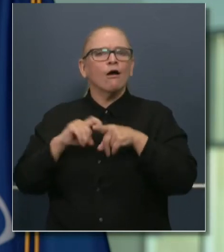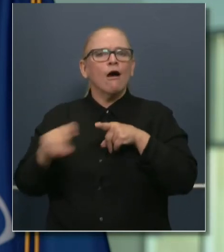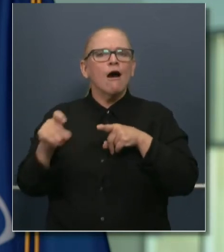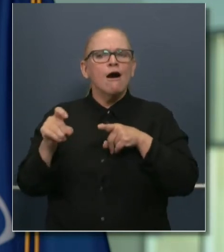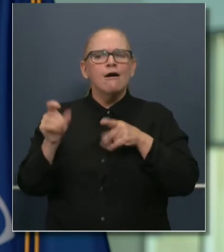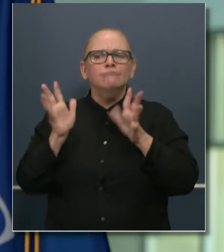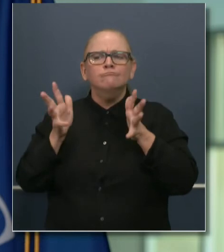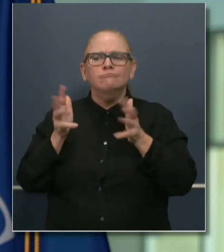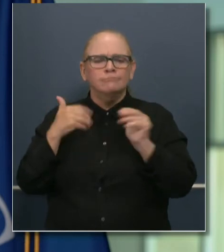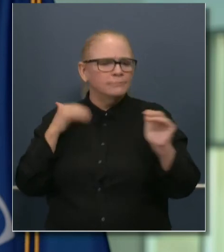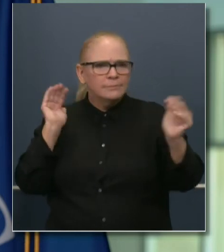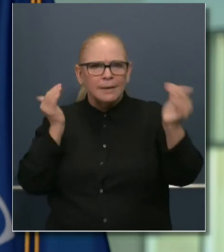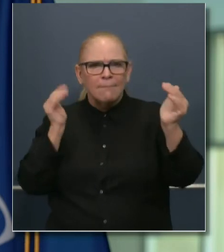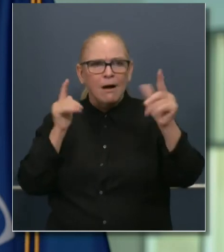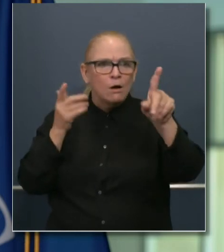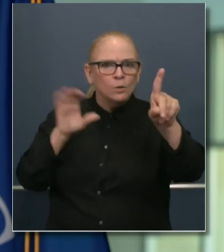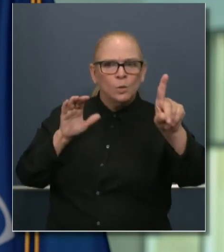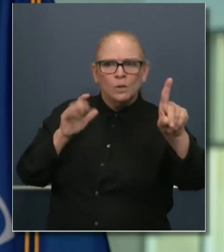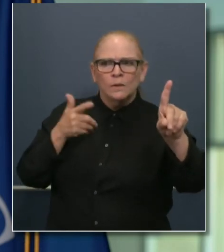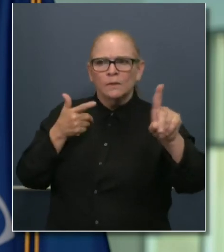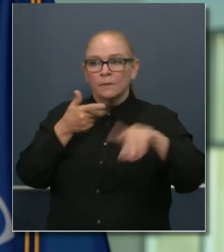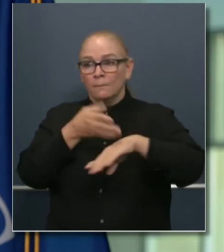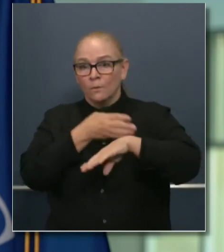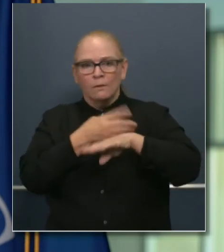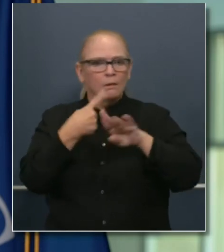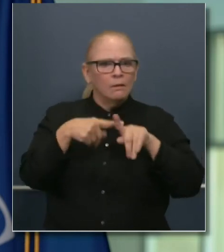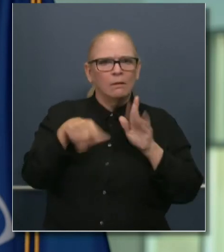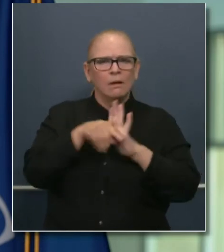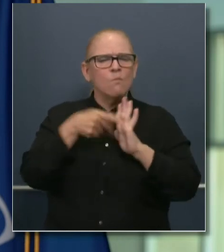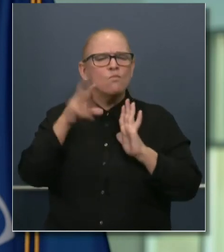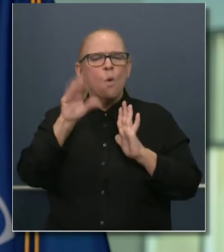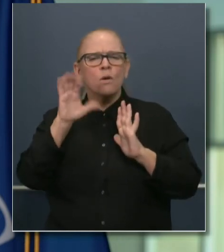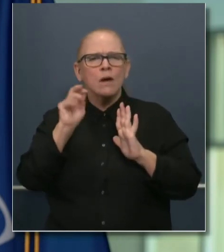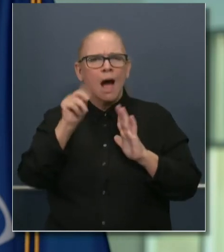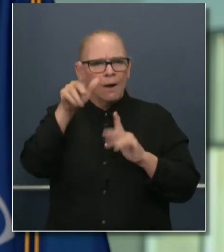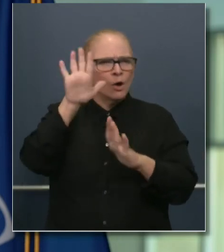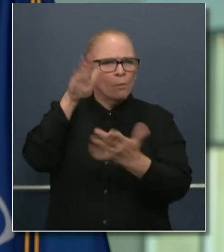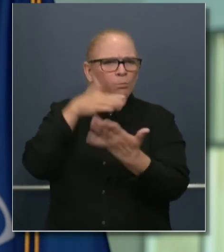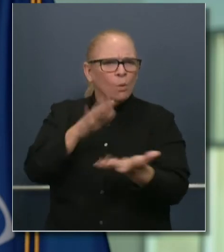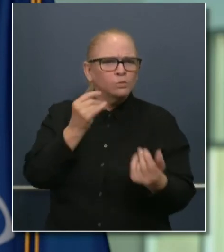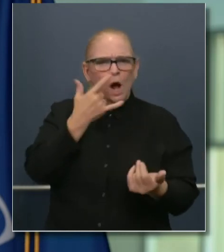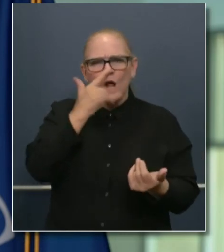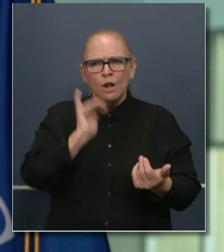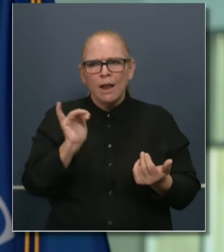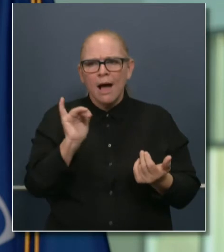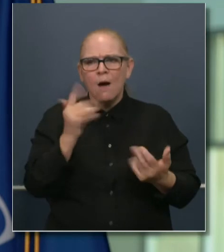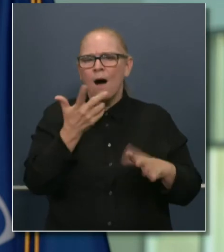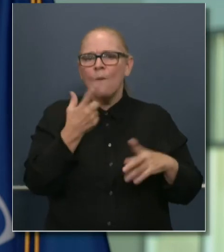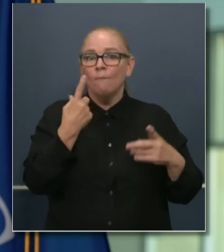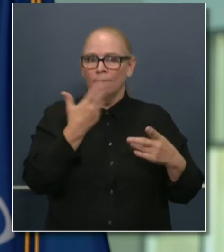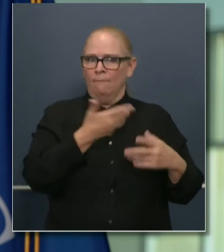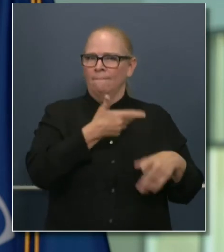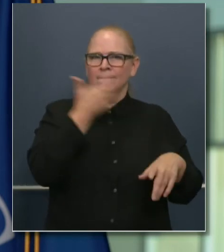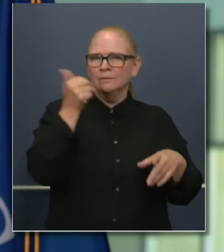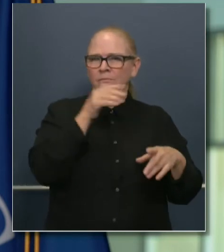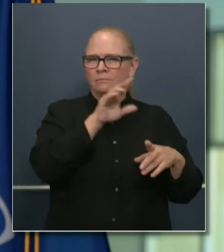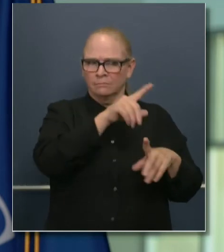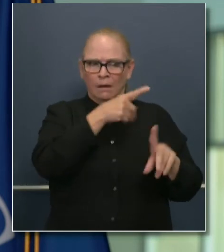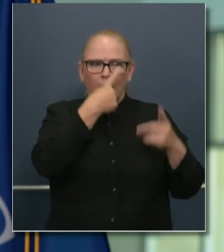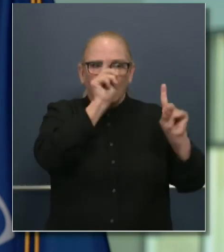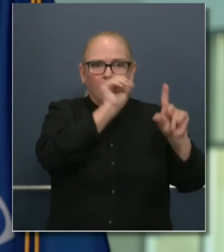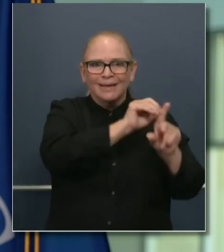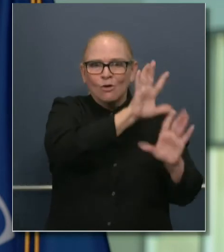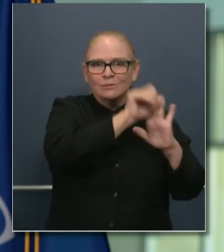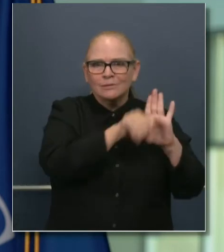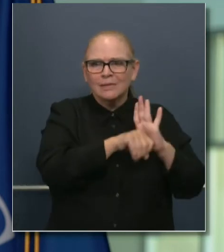and contrasting best practices, discussing things that they're considering, their respective governors and administrations are considering